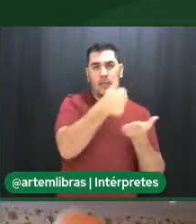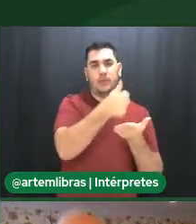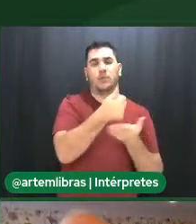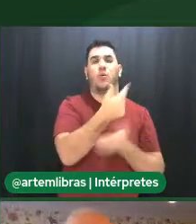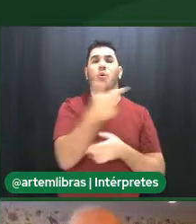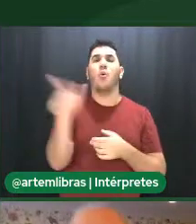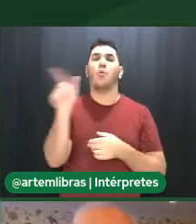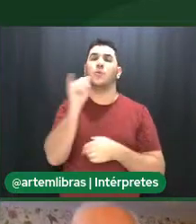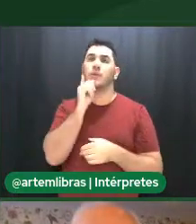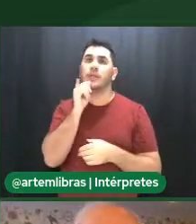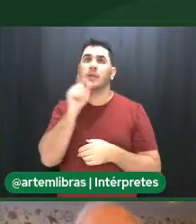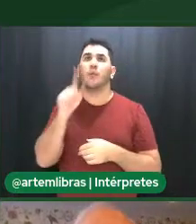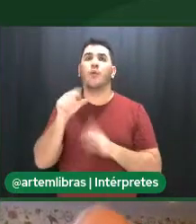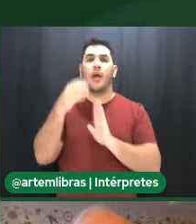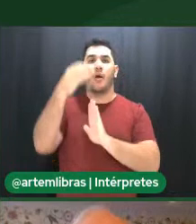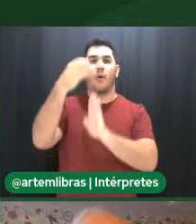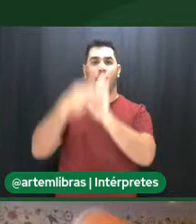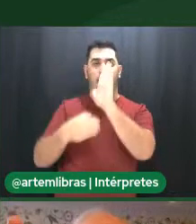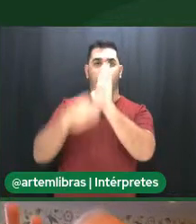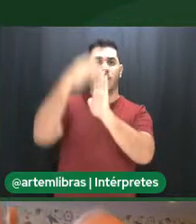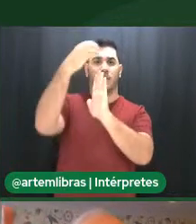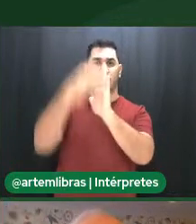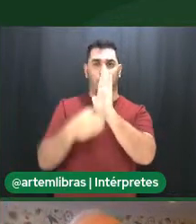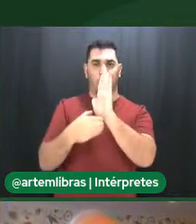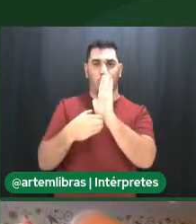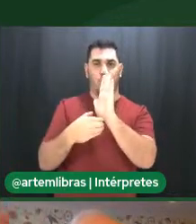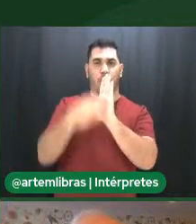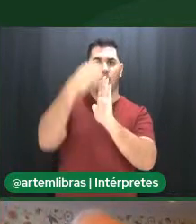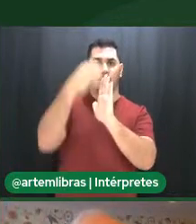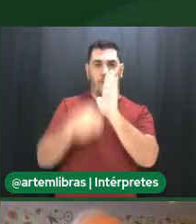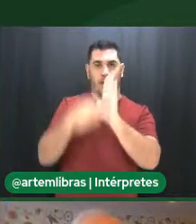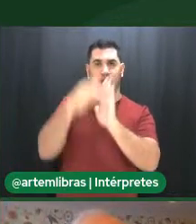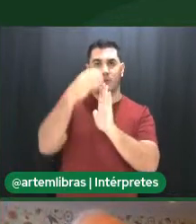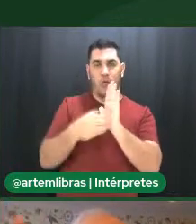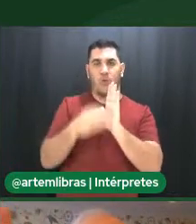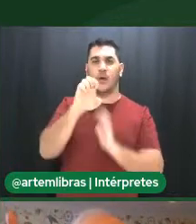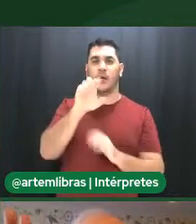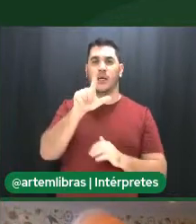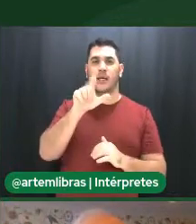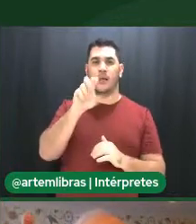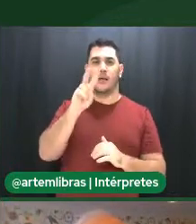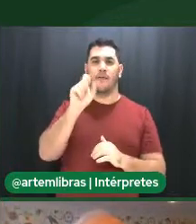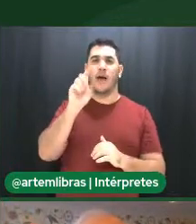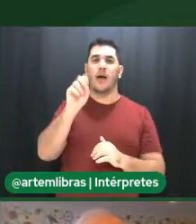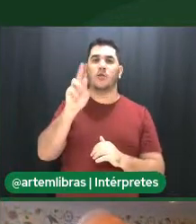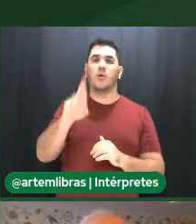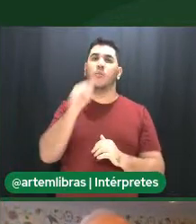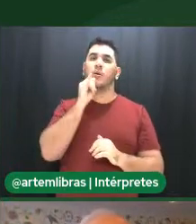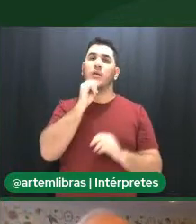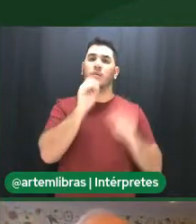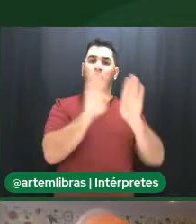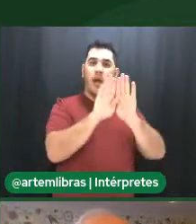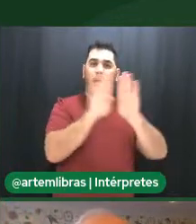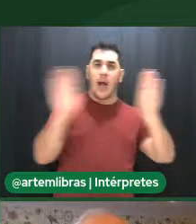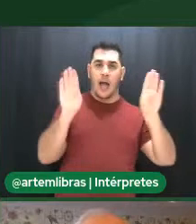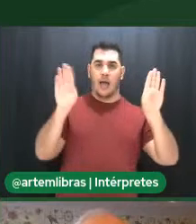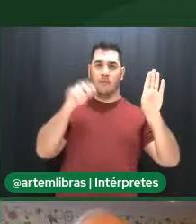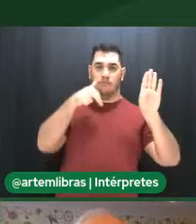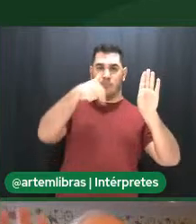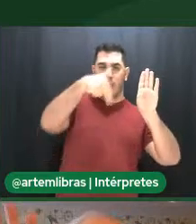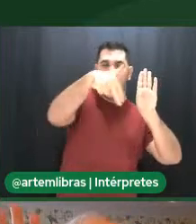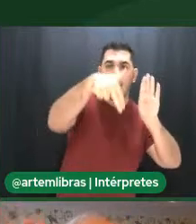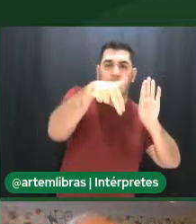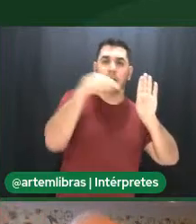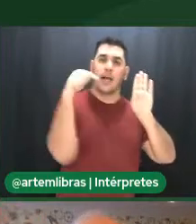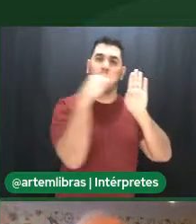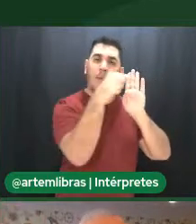example. We press the button to get the elevator, it arrives, the doors open, we go in, we press the 16th floor,